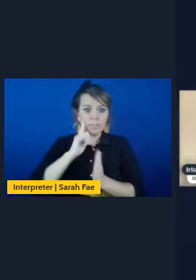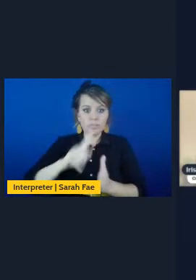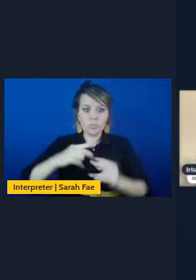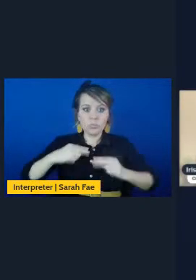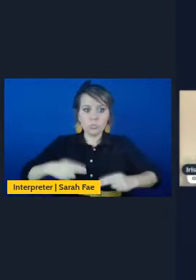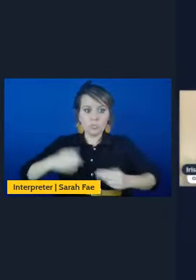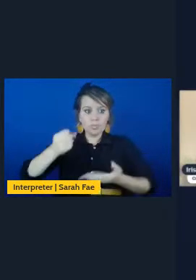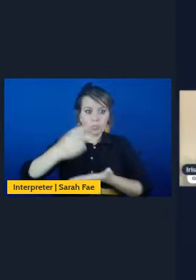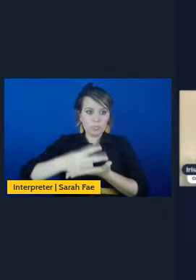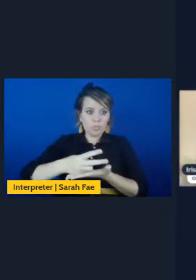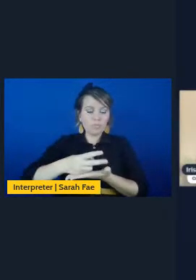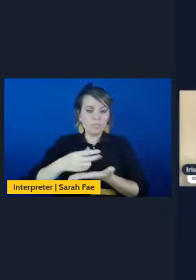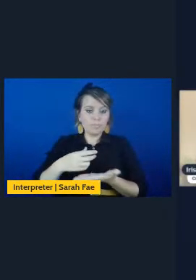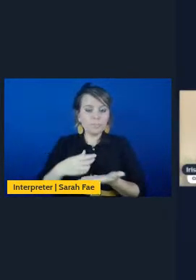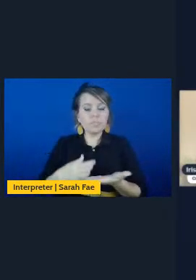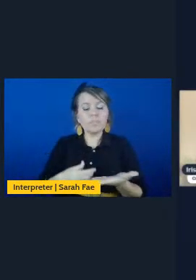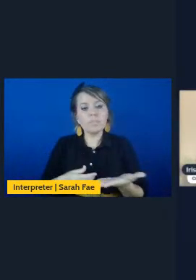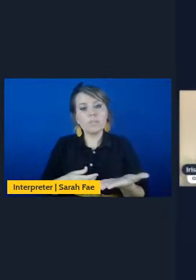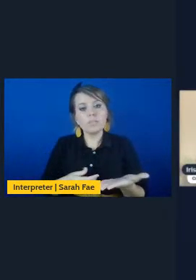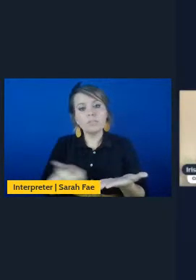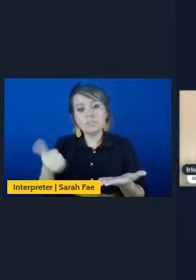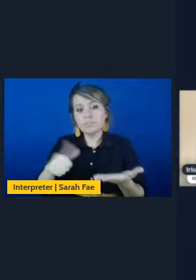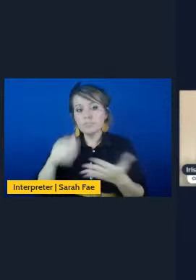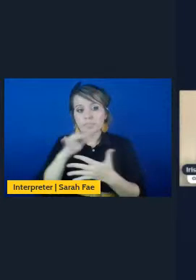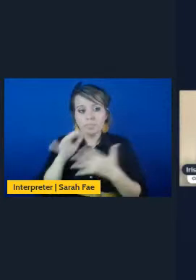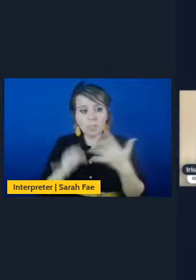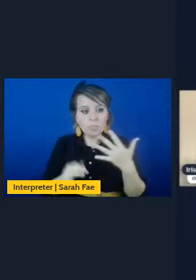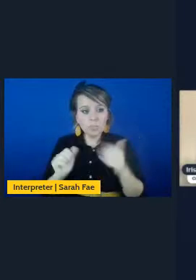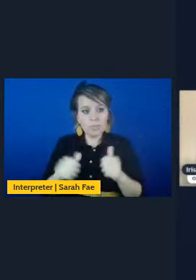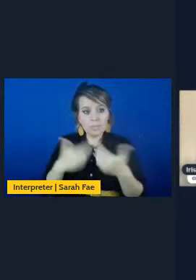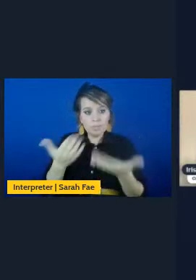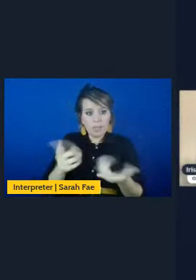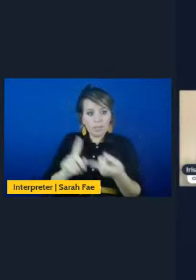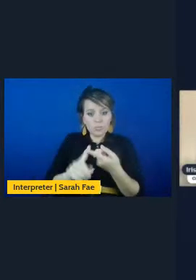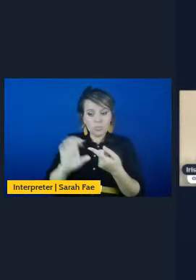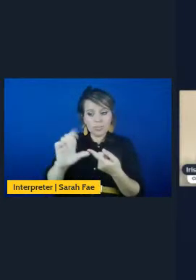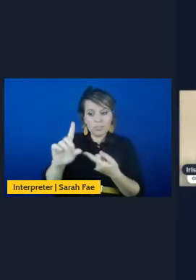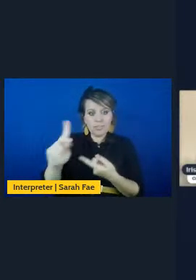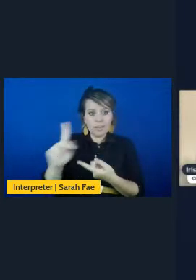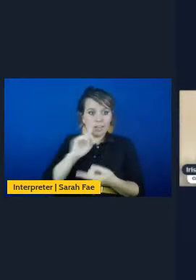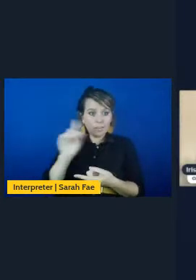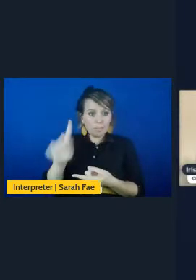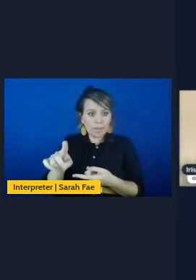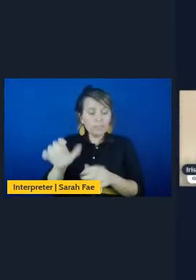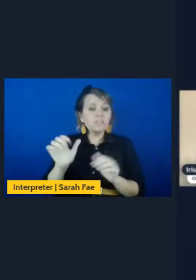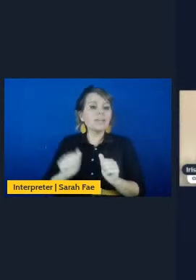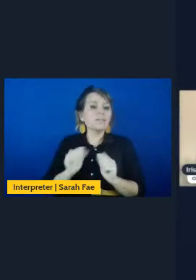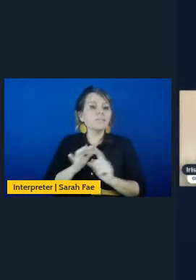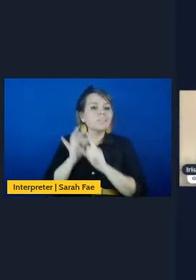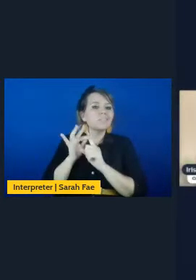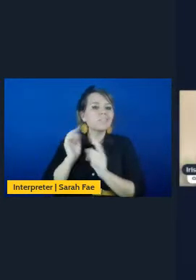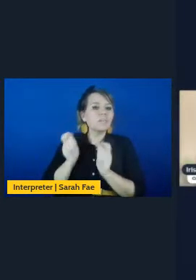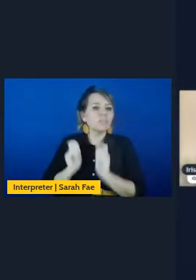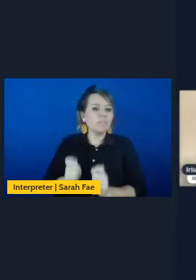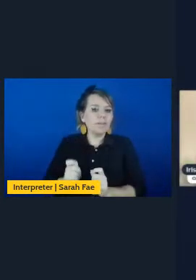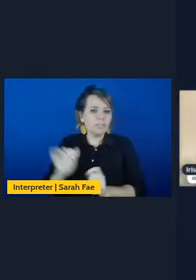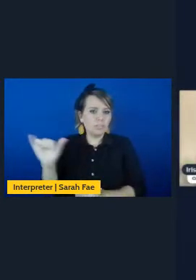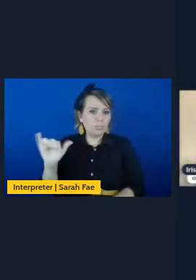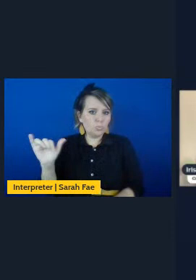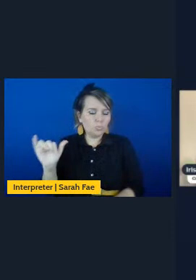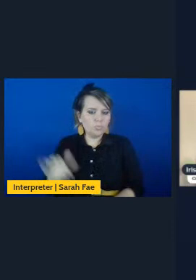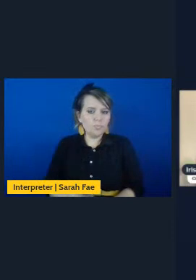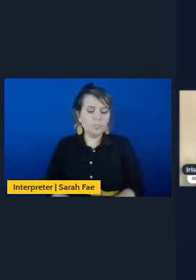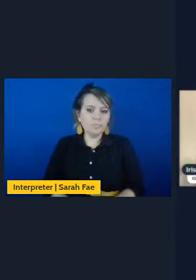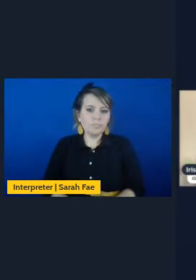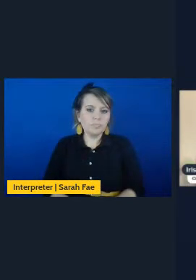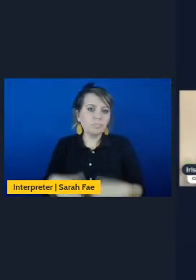Any options which can be supplied to the CDK commands can also be customized in here. All right,